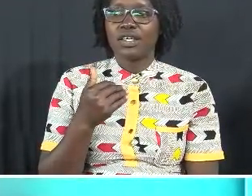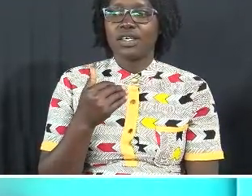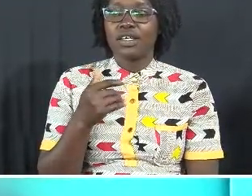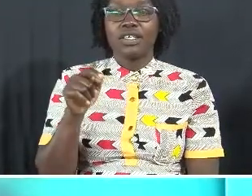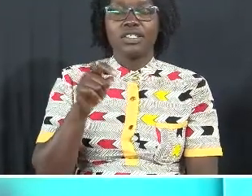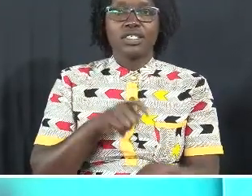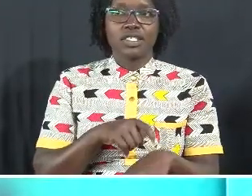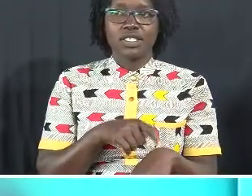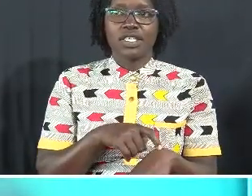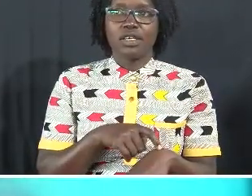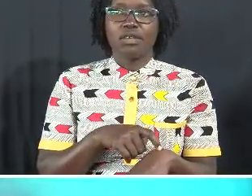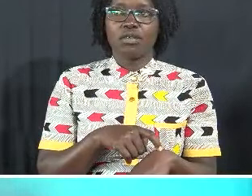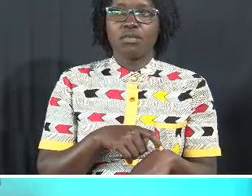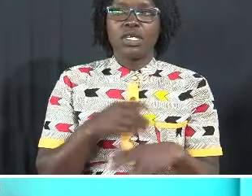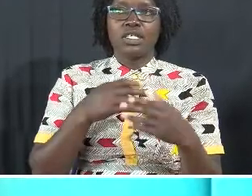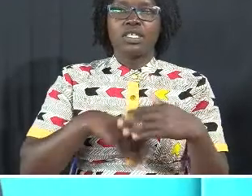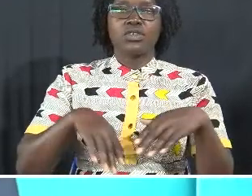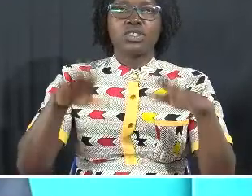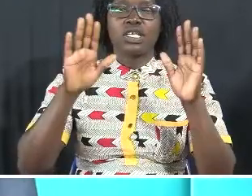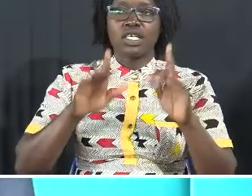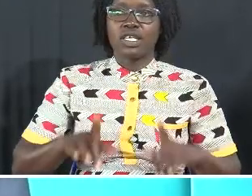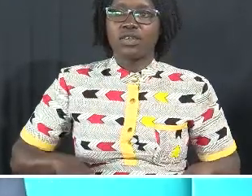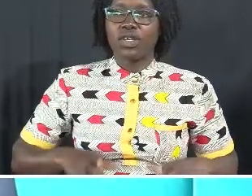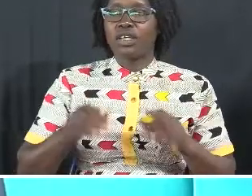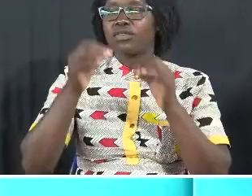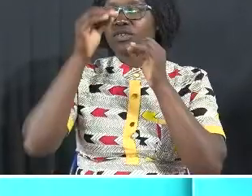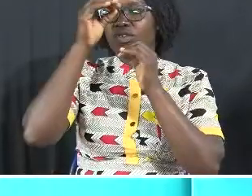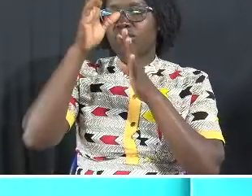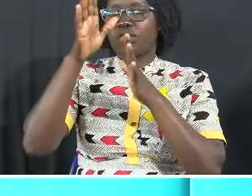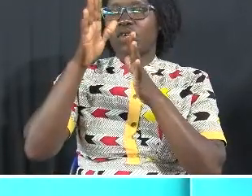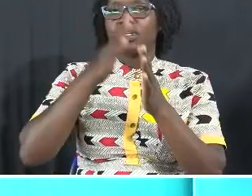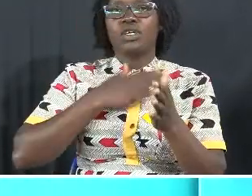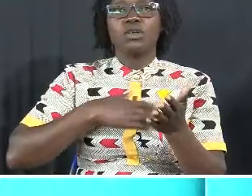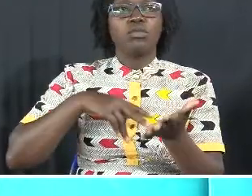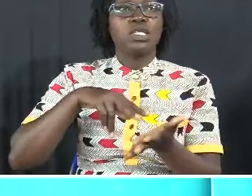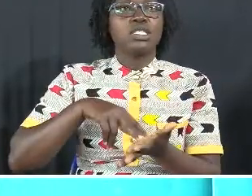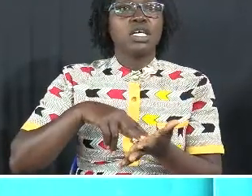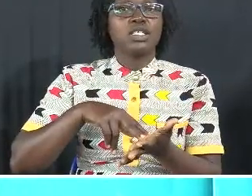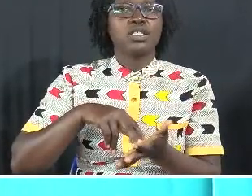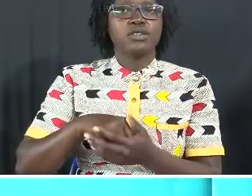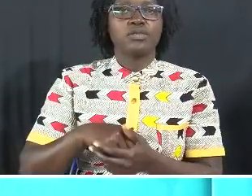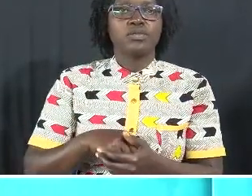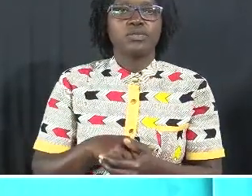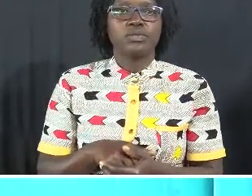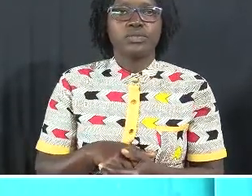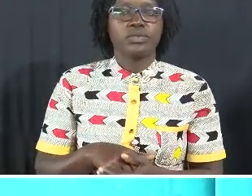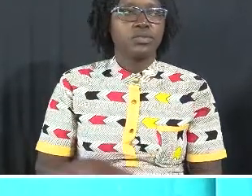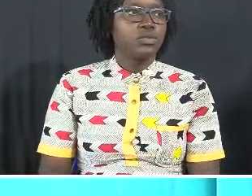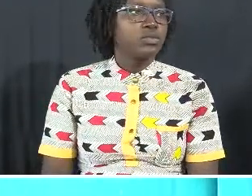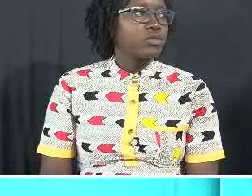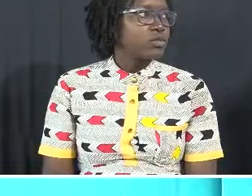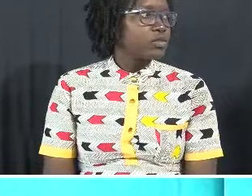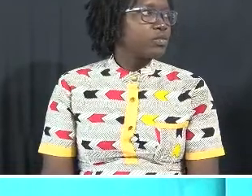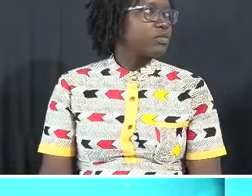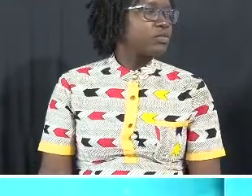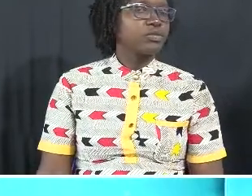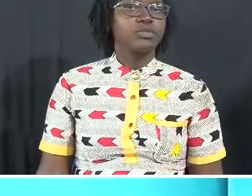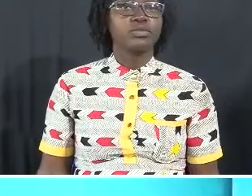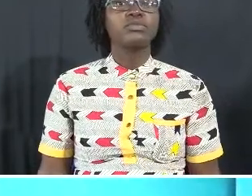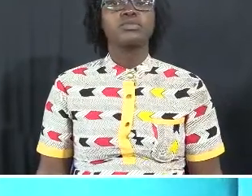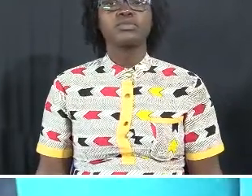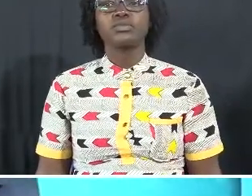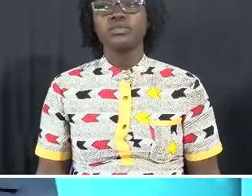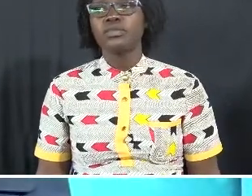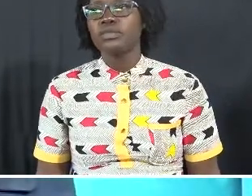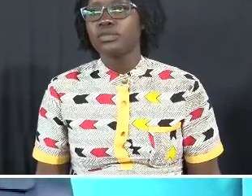time, that you may surrender your life to God, please rise wherever you are as we sing this song and finish with the prayer.